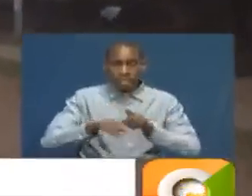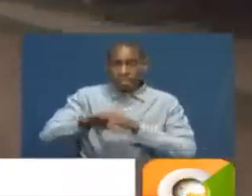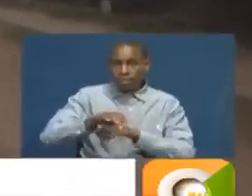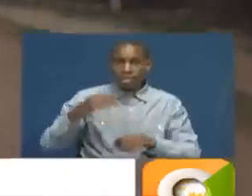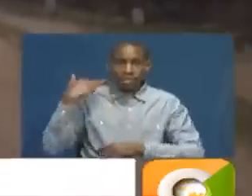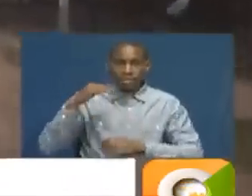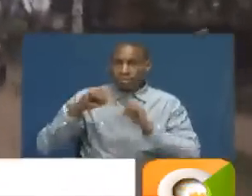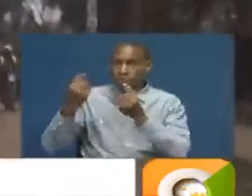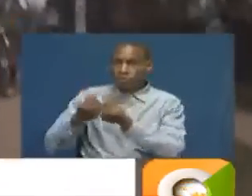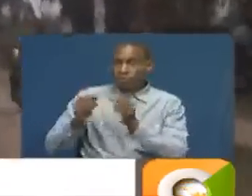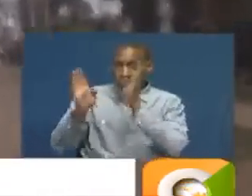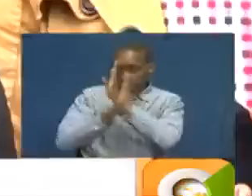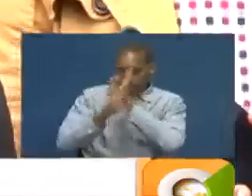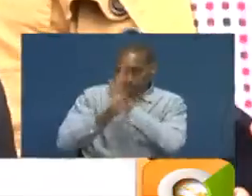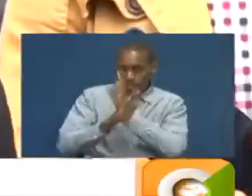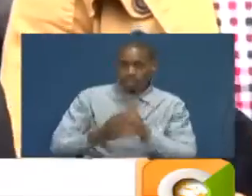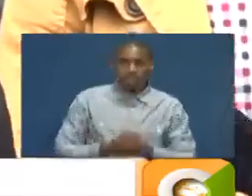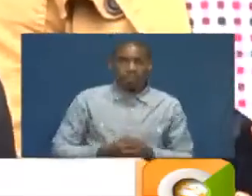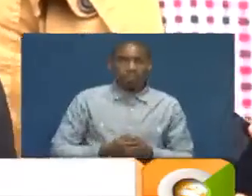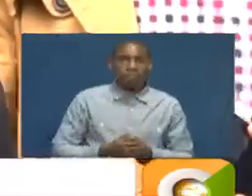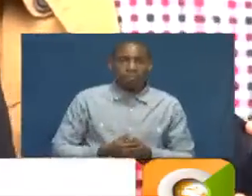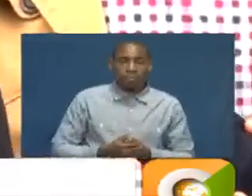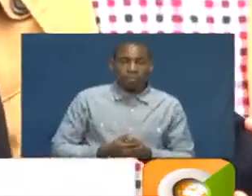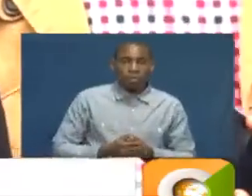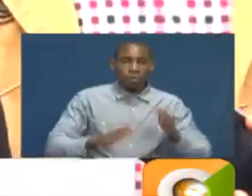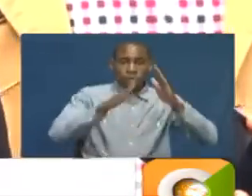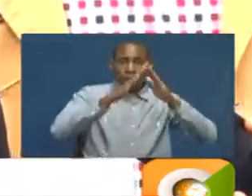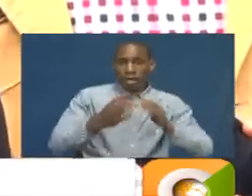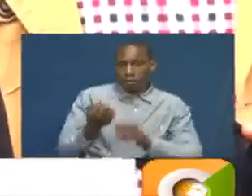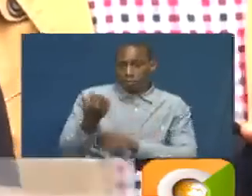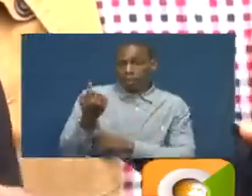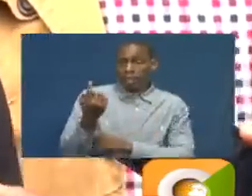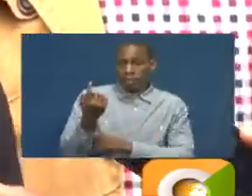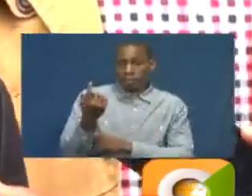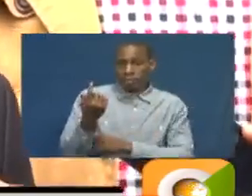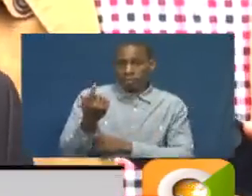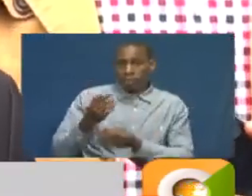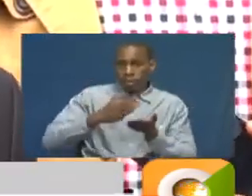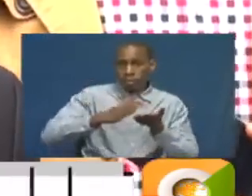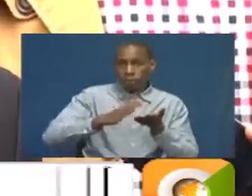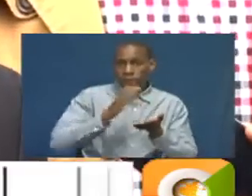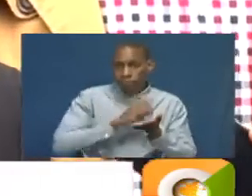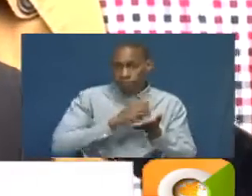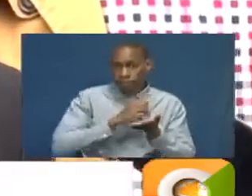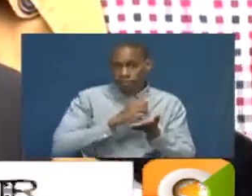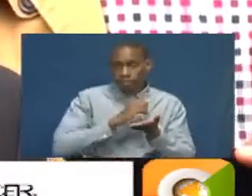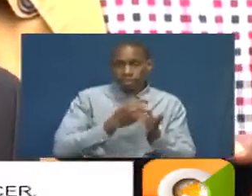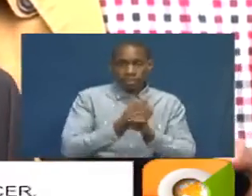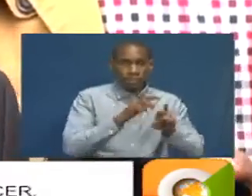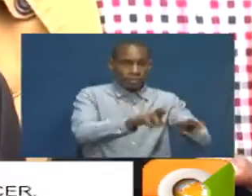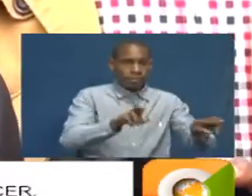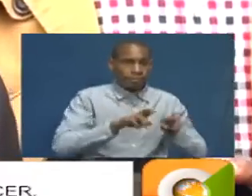where criminal gangs hide out. One residential plot where they had rented various rooms,